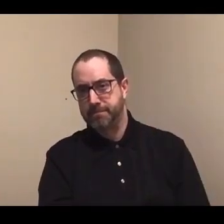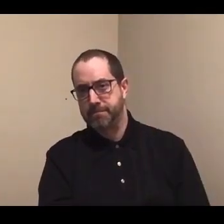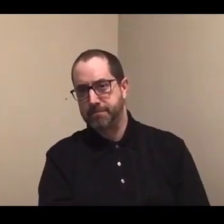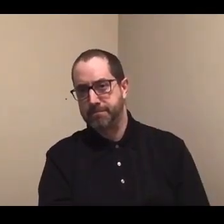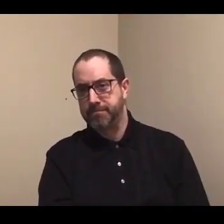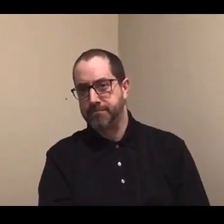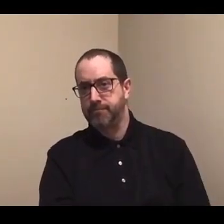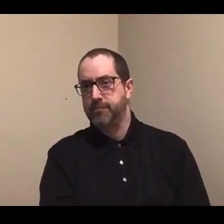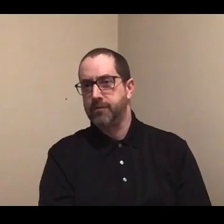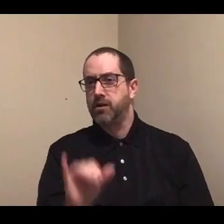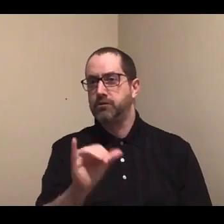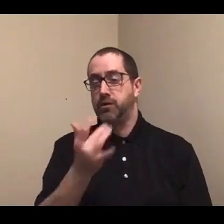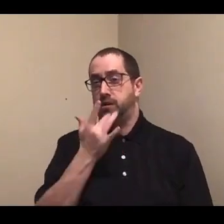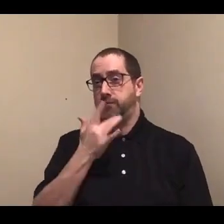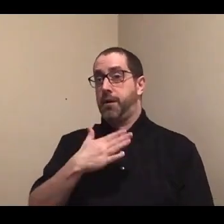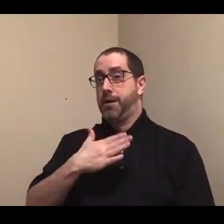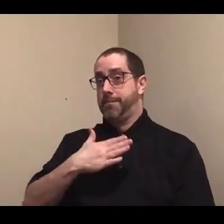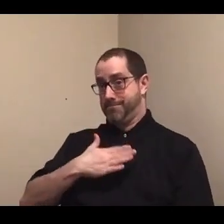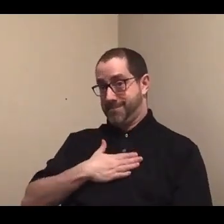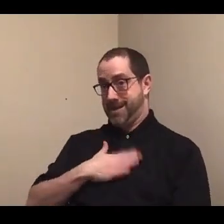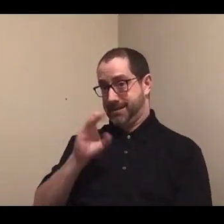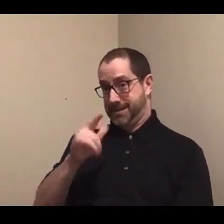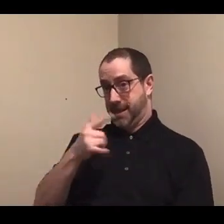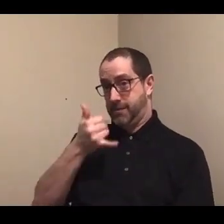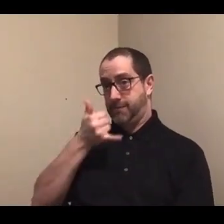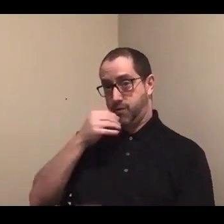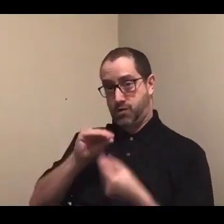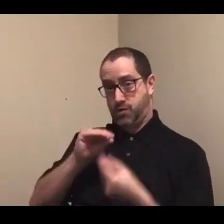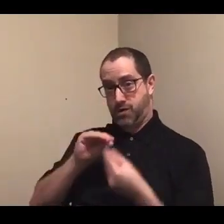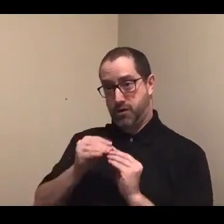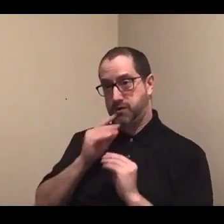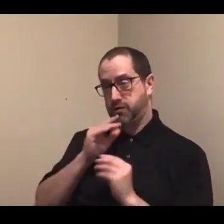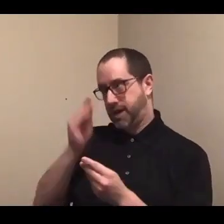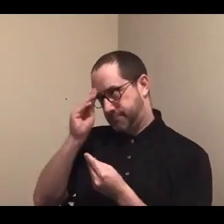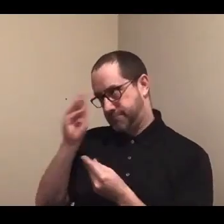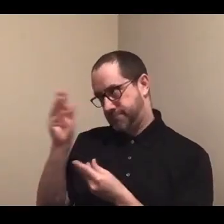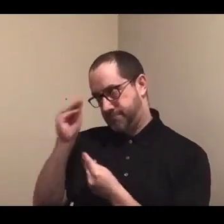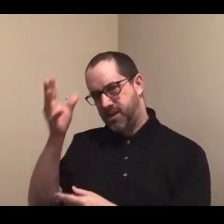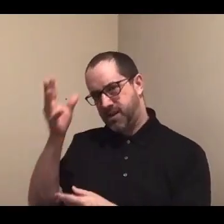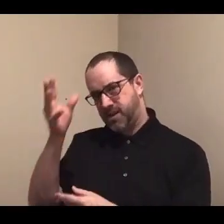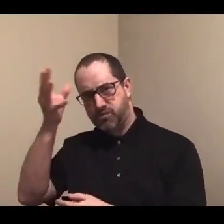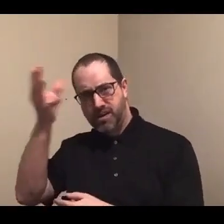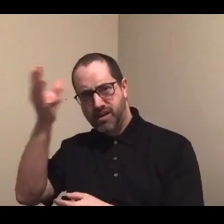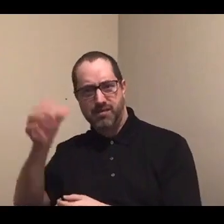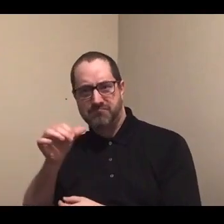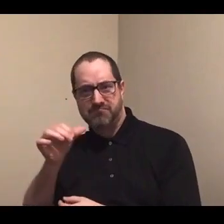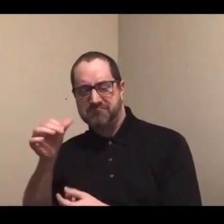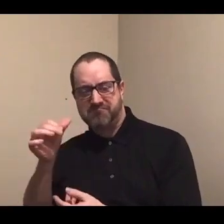my own cell phone number so I can help keep Grandpa up to date with his vaccine appointment.